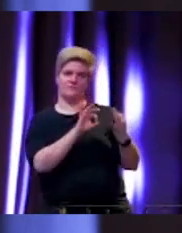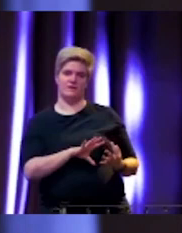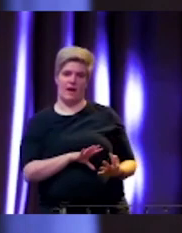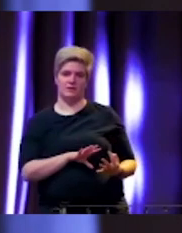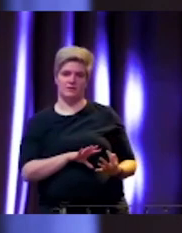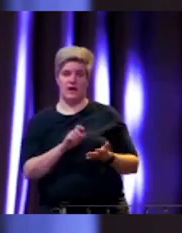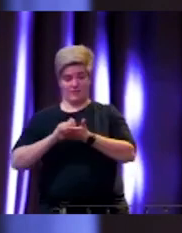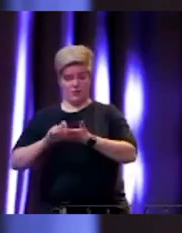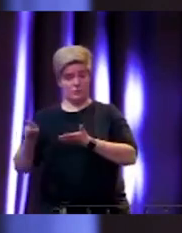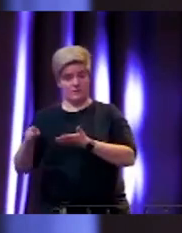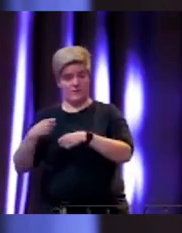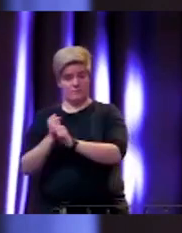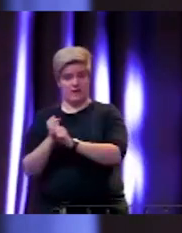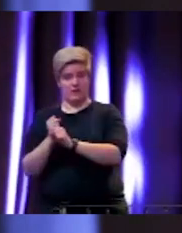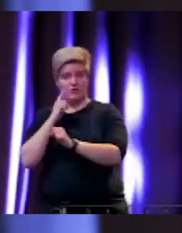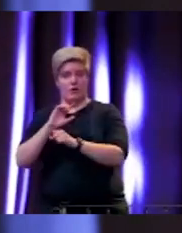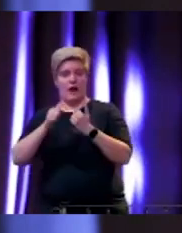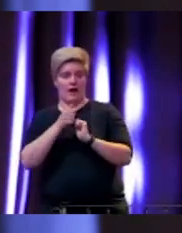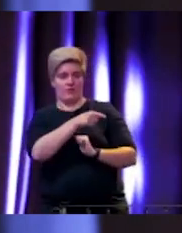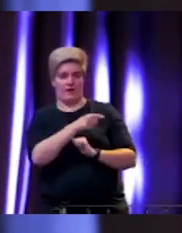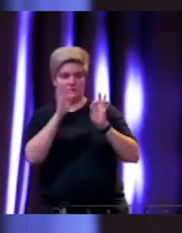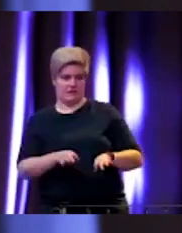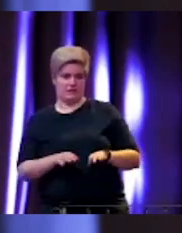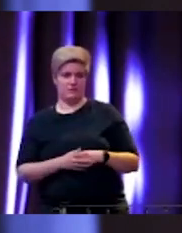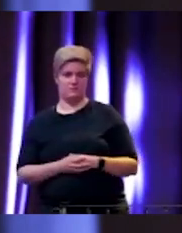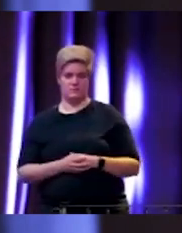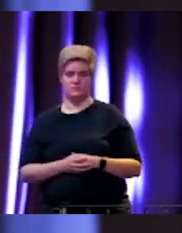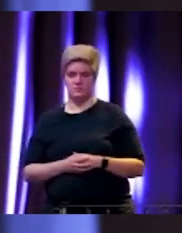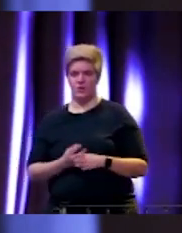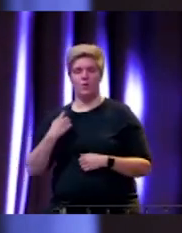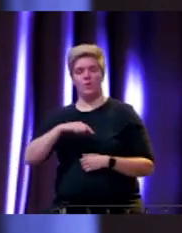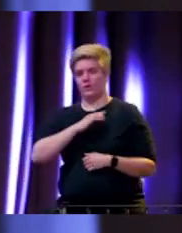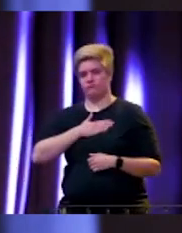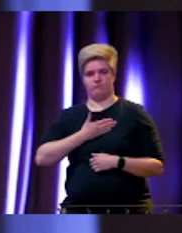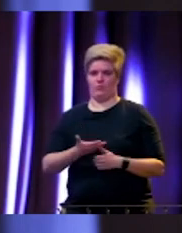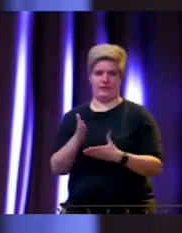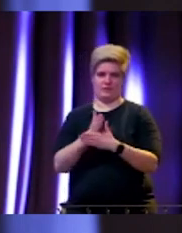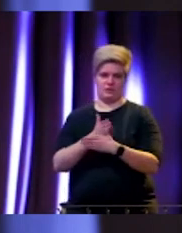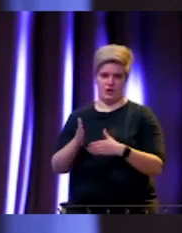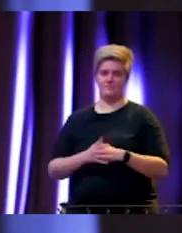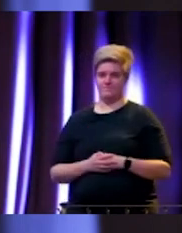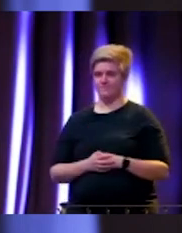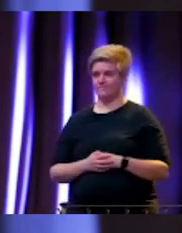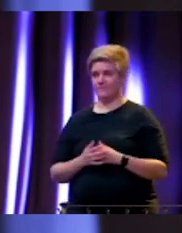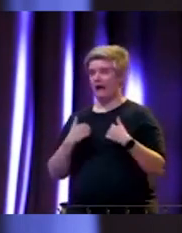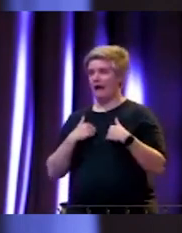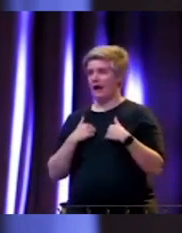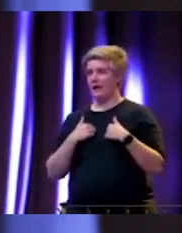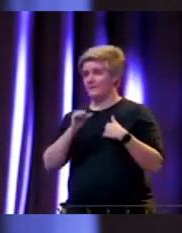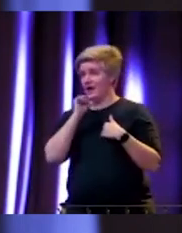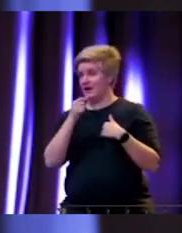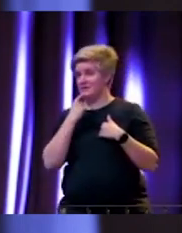their decision-making. And we are happy to share that with folks, right? I'm not going to say which panelist said what, right? Because I don't want folks to be singled